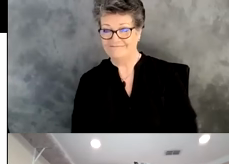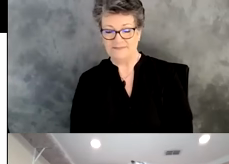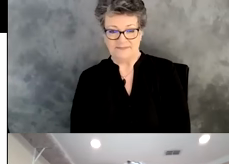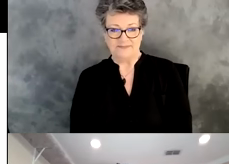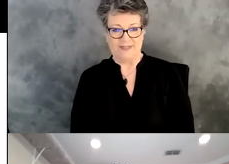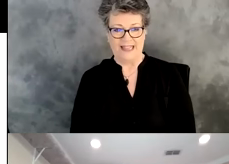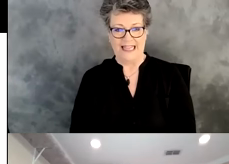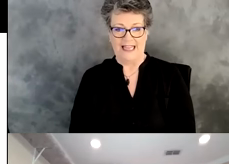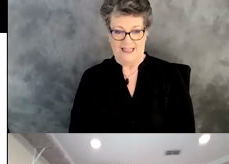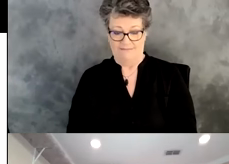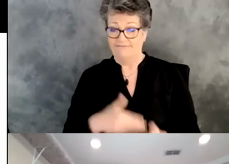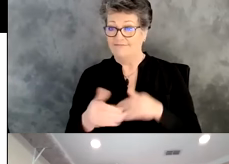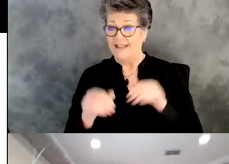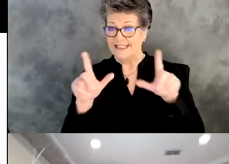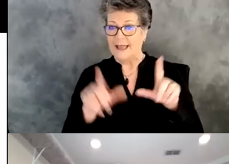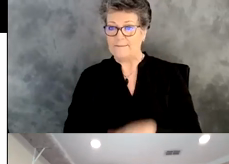We can go to the next slide, please.